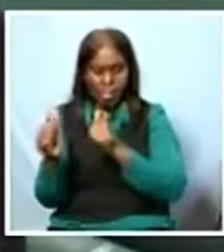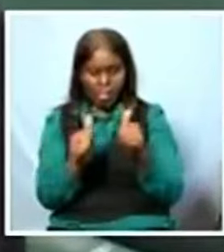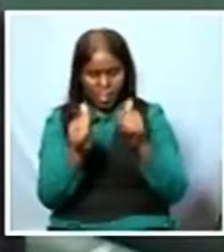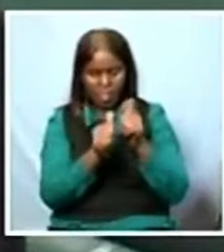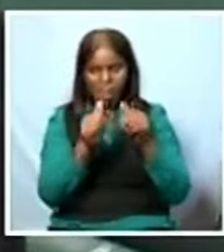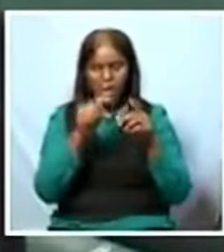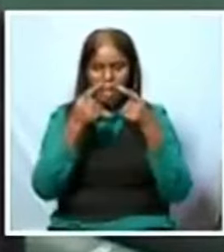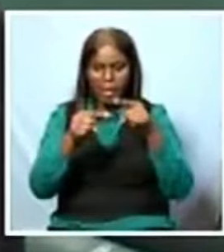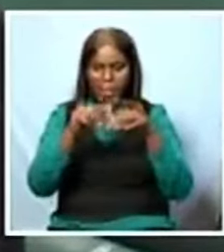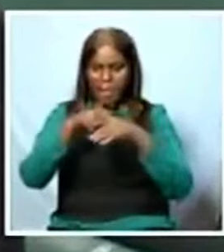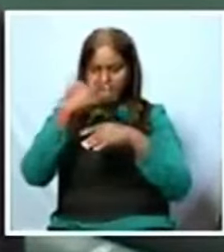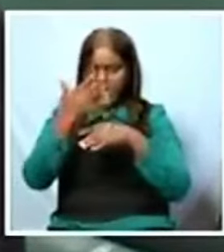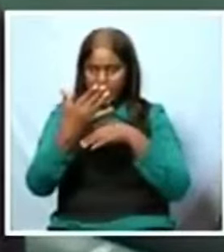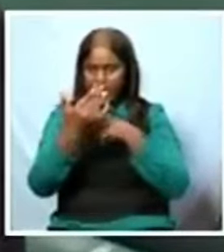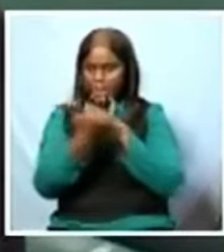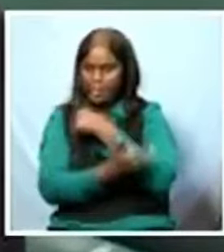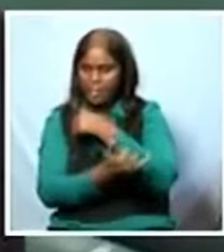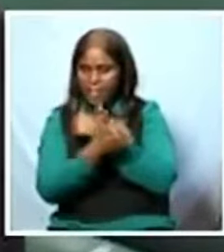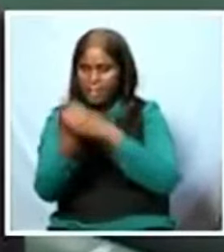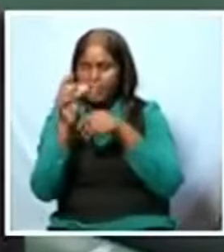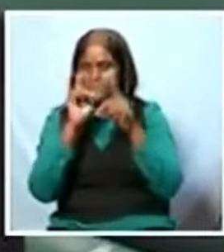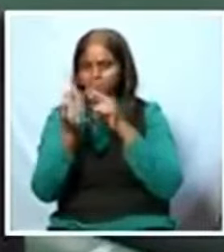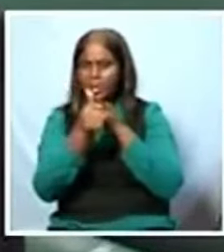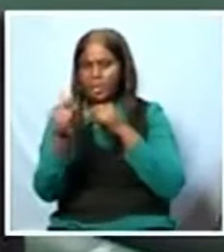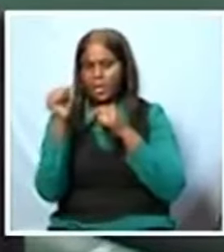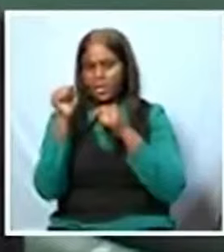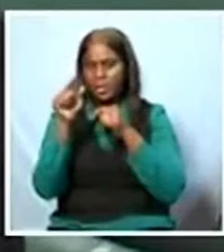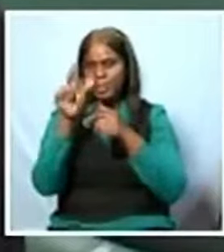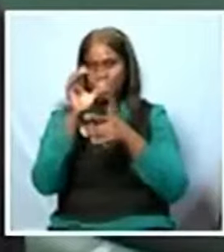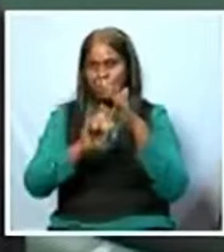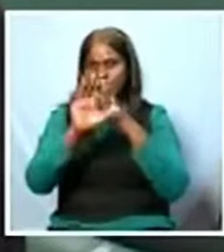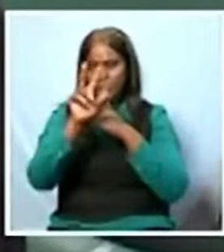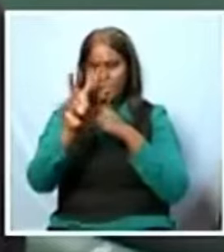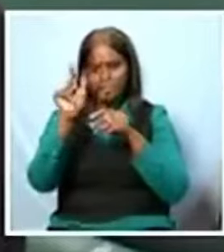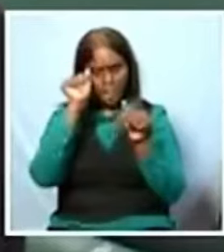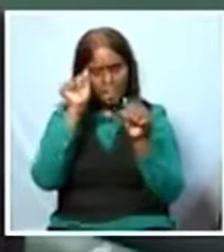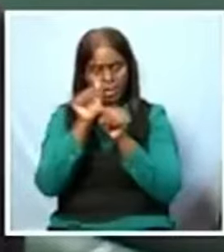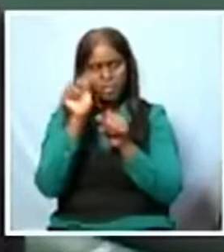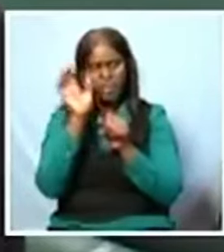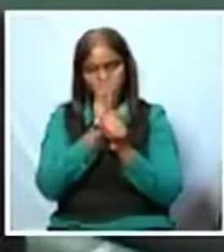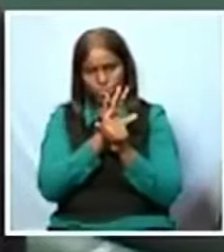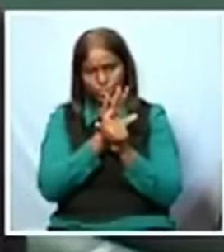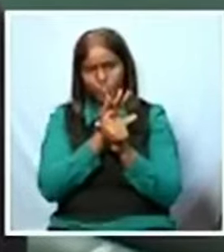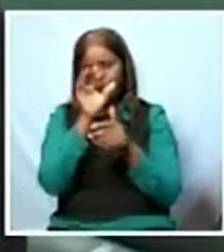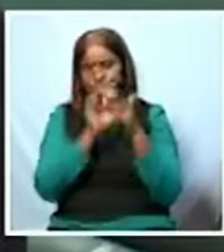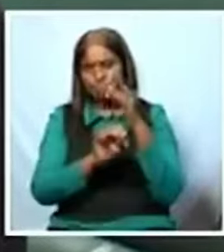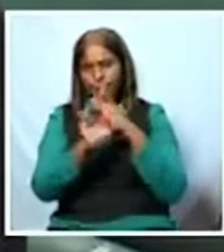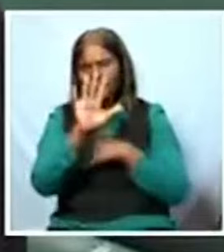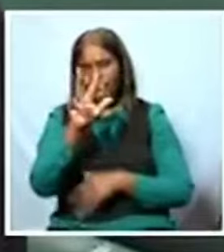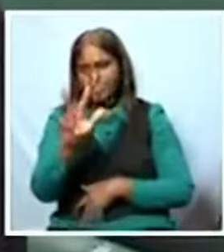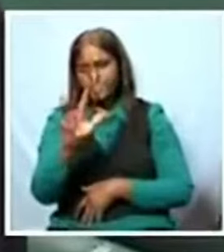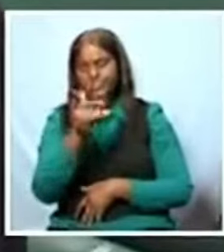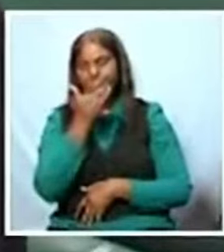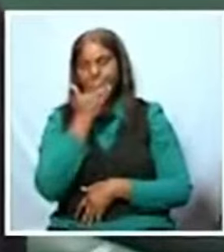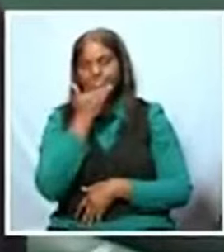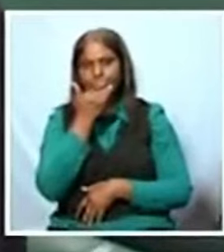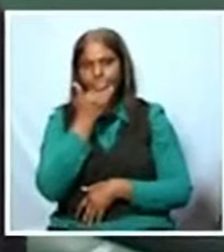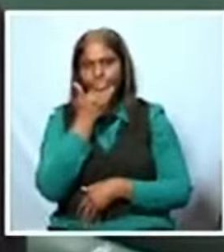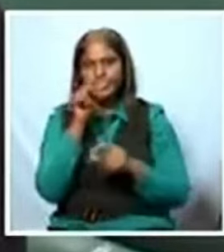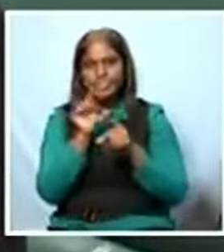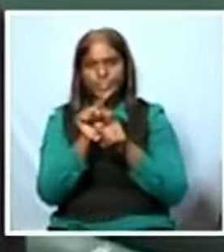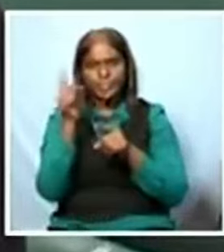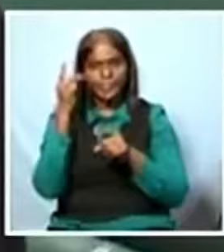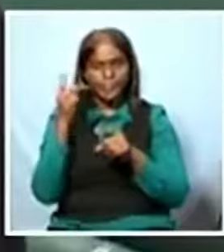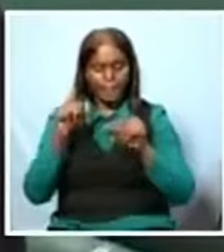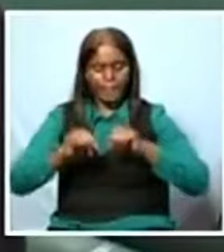outside Republic. Any debate, any objection? Clause 52 is agreed to. Clause 53, offenses by principal